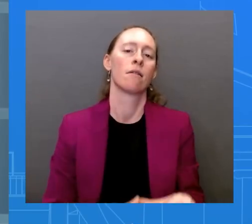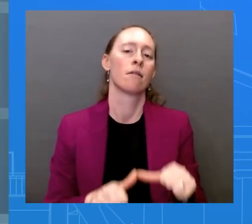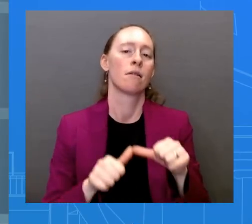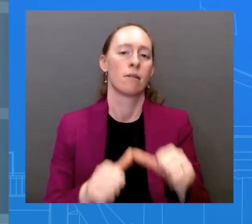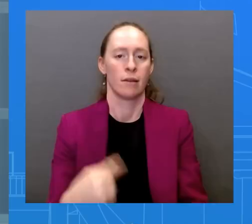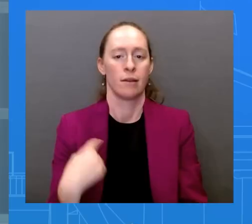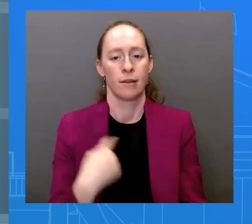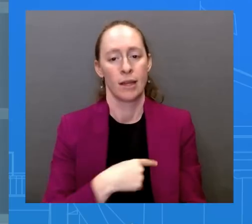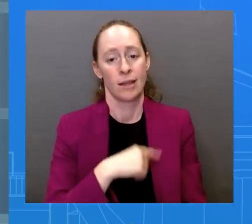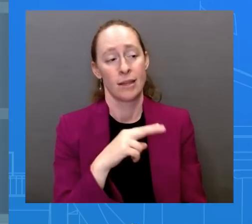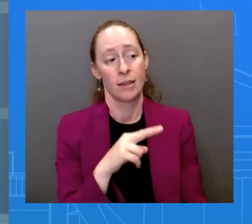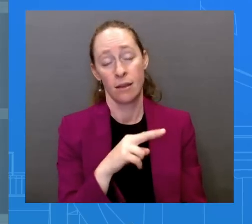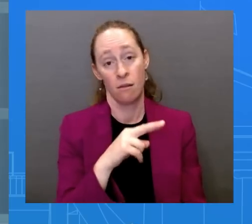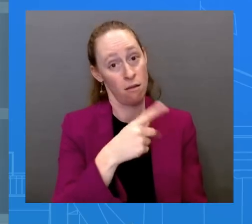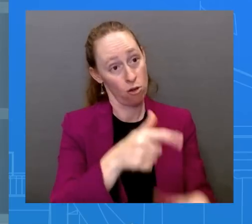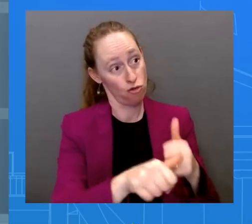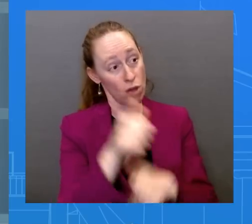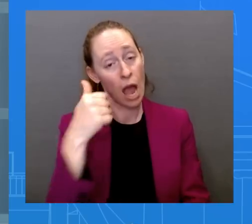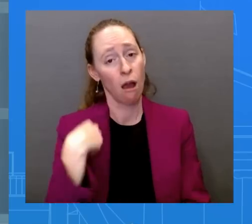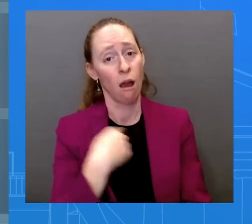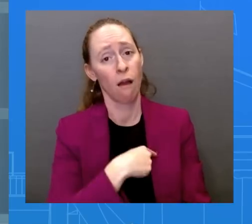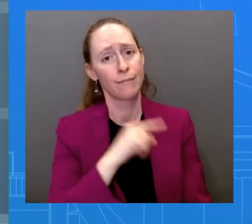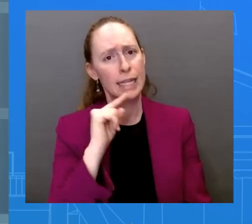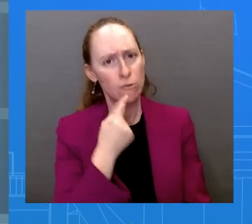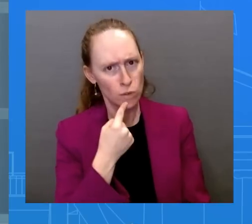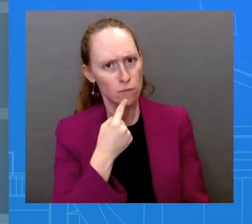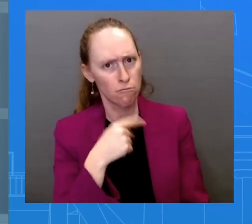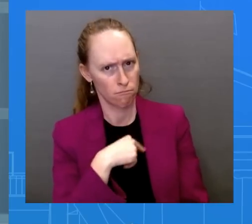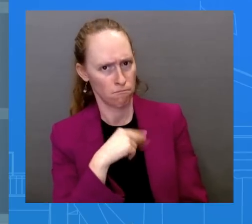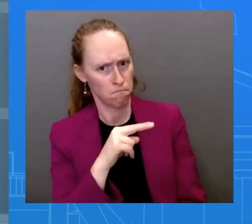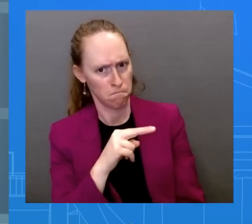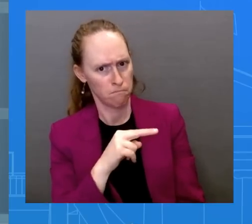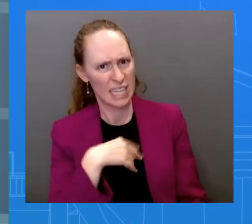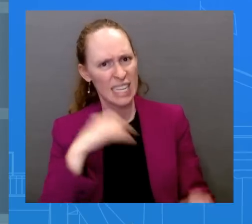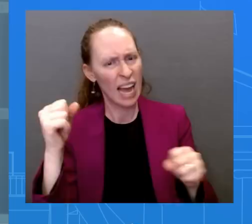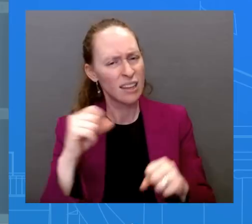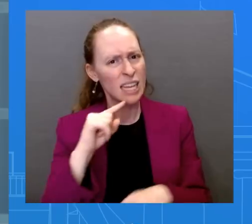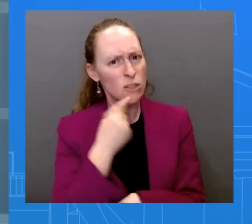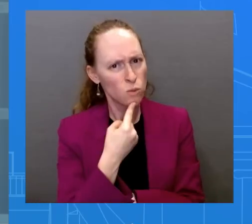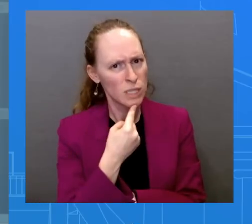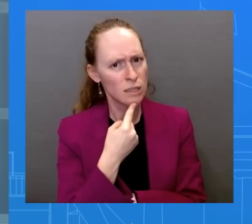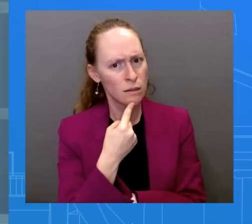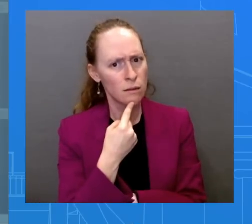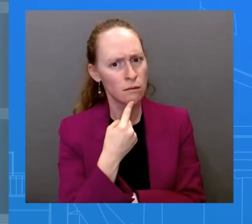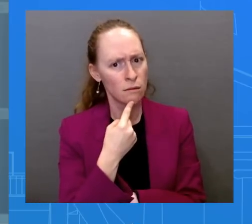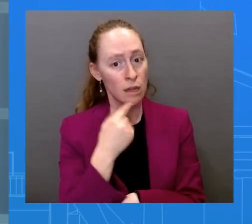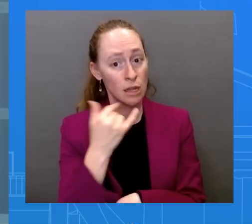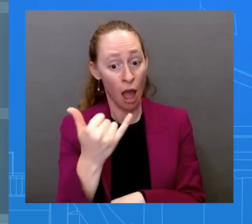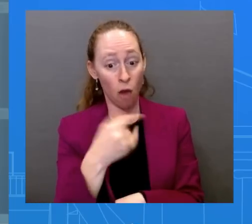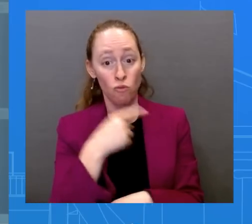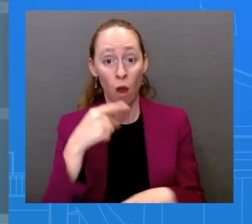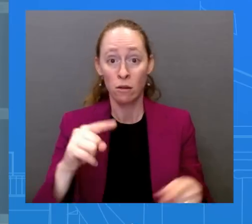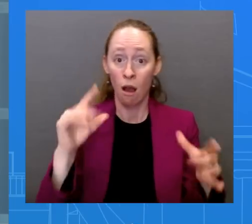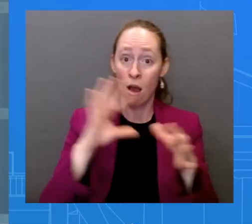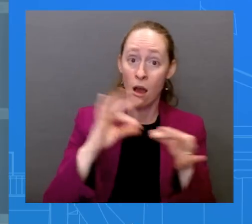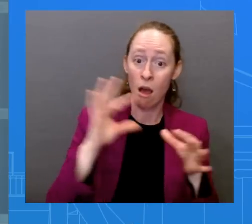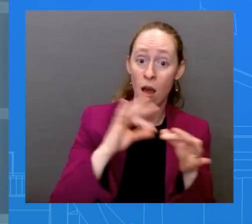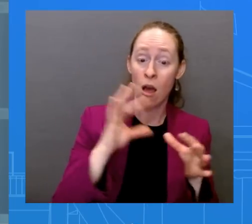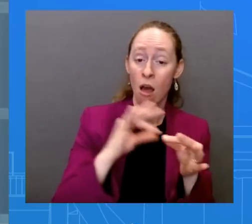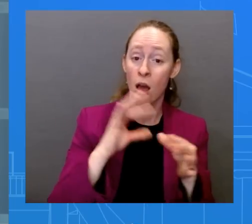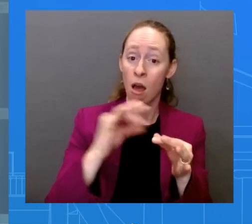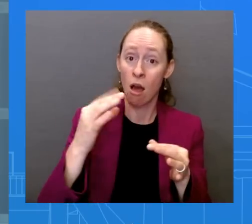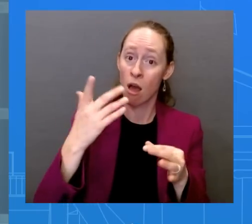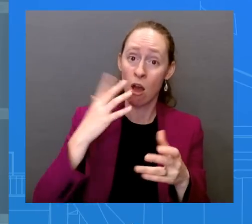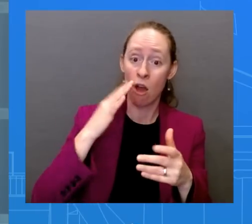this very, very seriously. Though I would add that Russia itself has said many times that a nuclear war cannot be won